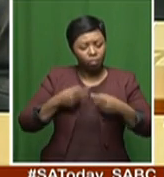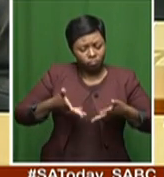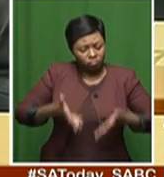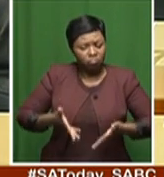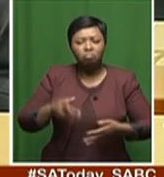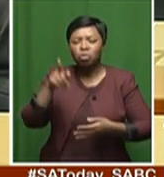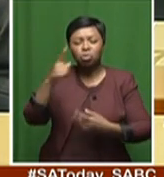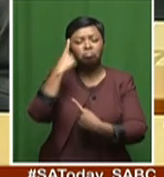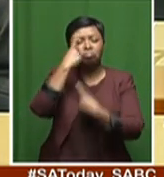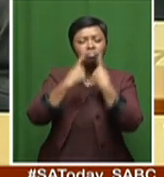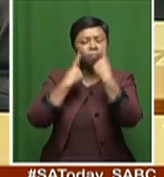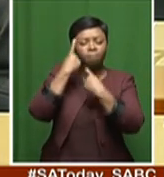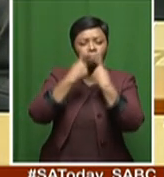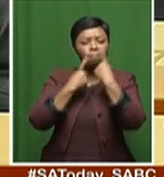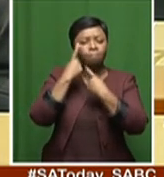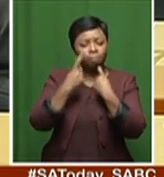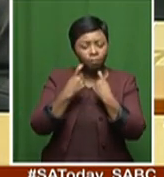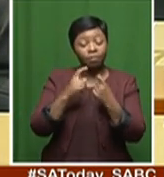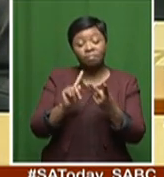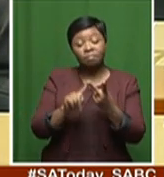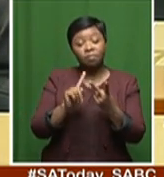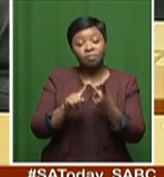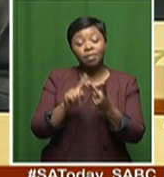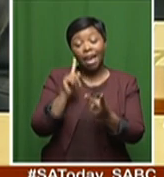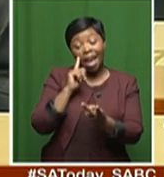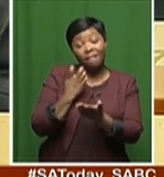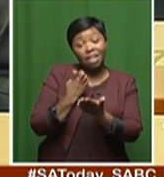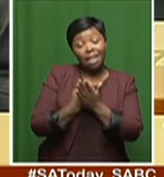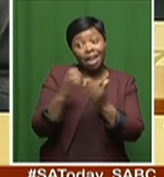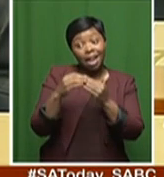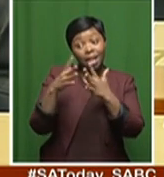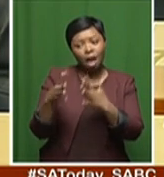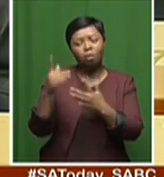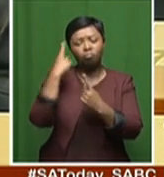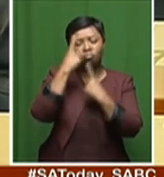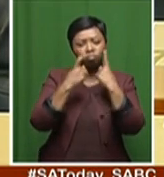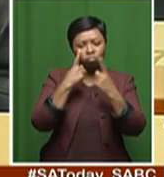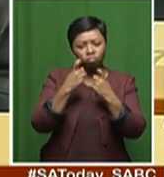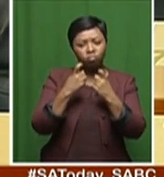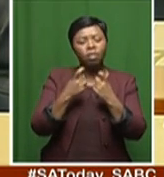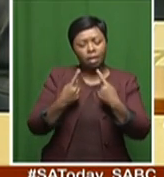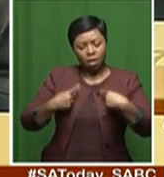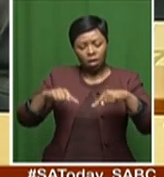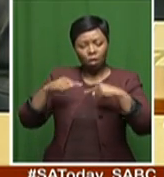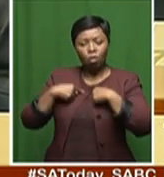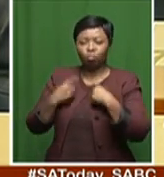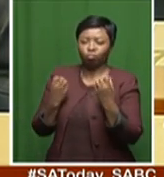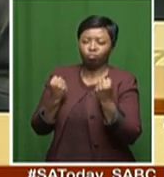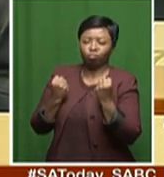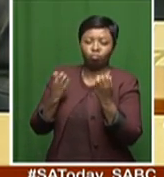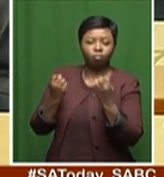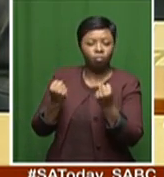you as well as by the evidence leaders, to give an explanation of what happened. We hope that this